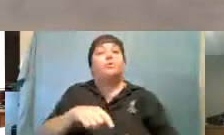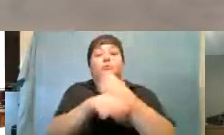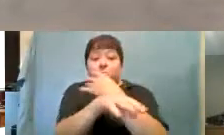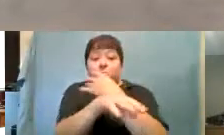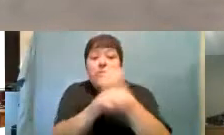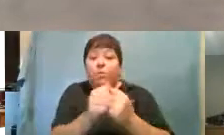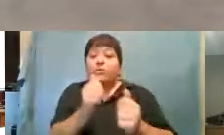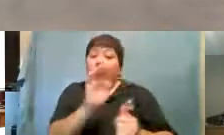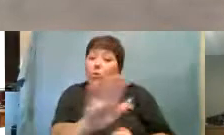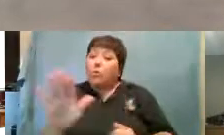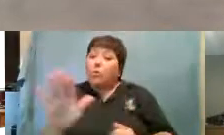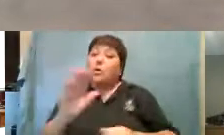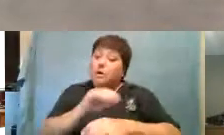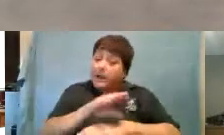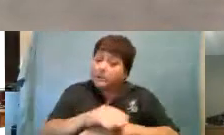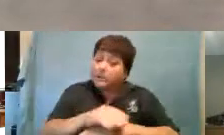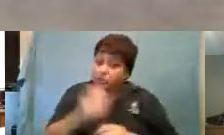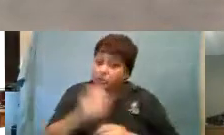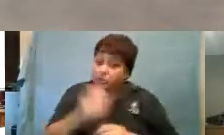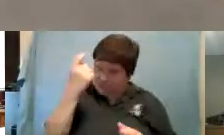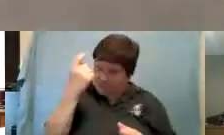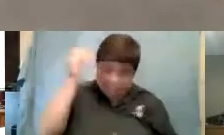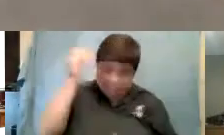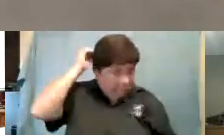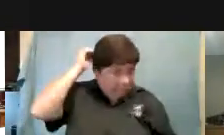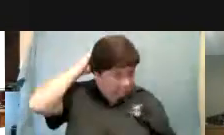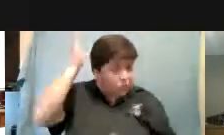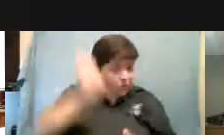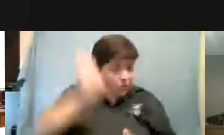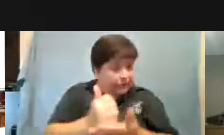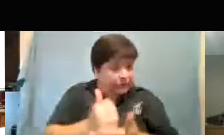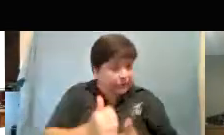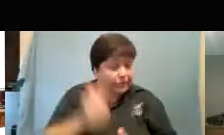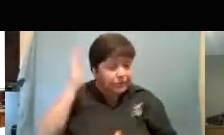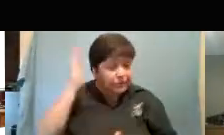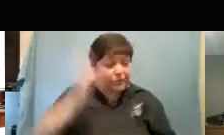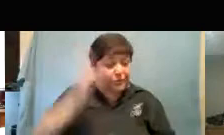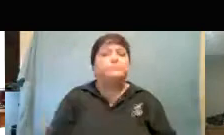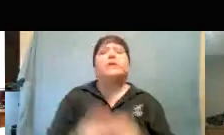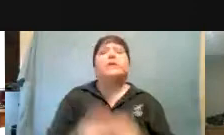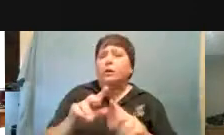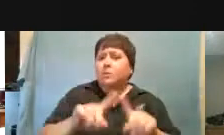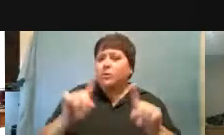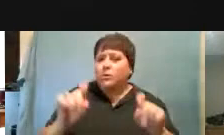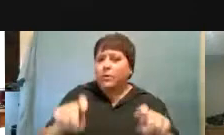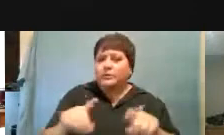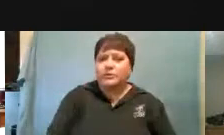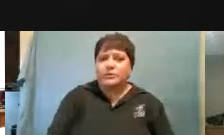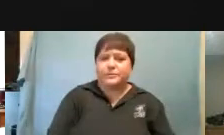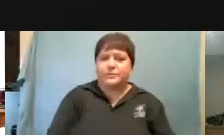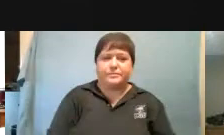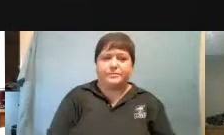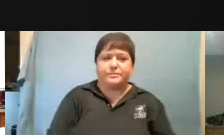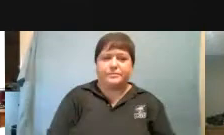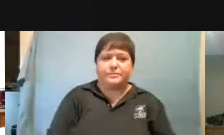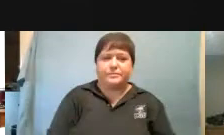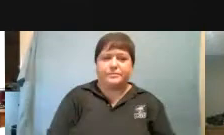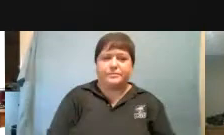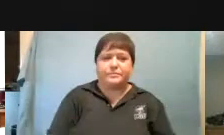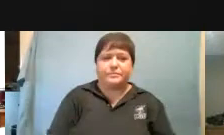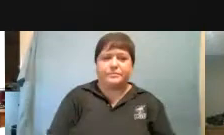in the future. All right, so I've got a couple of guiding questions for this presentation. I'm gonna kind of go